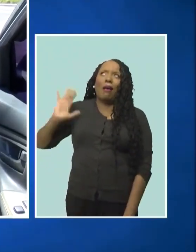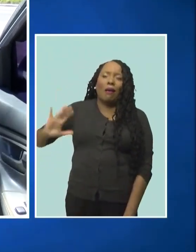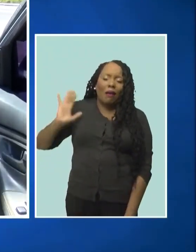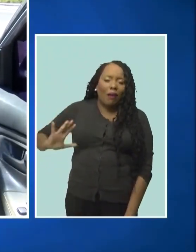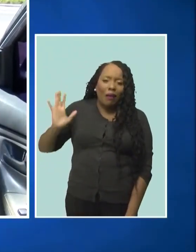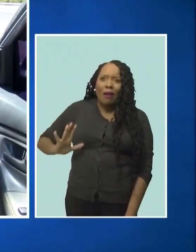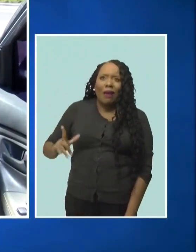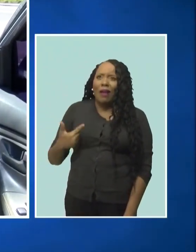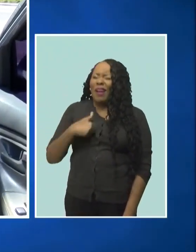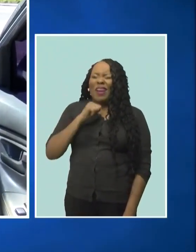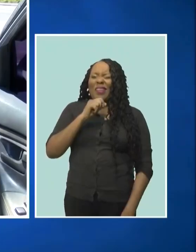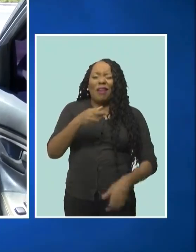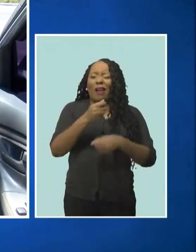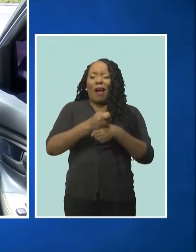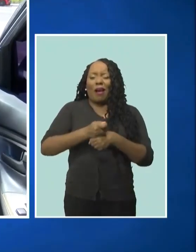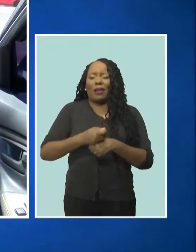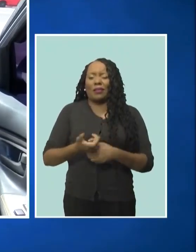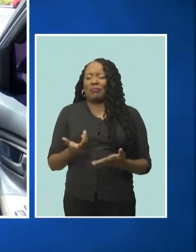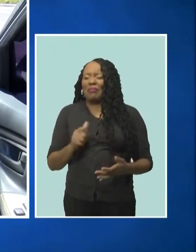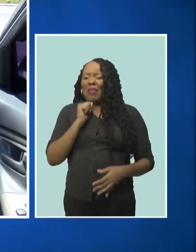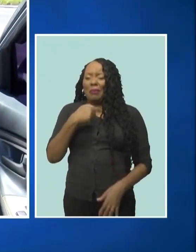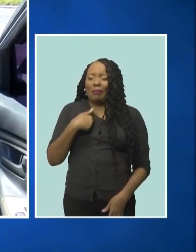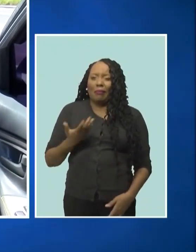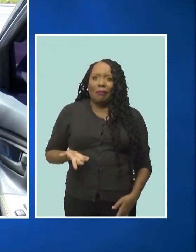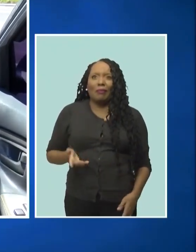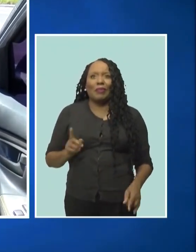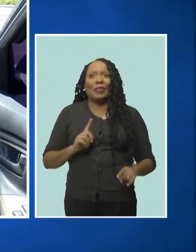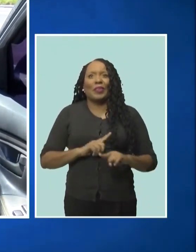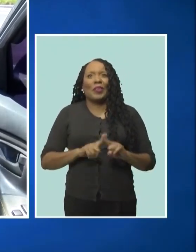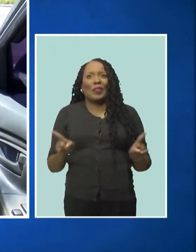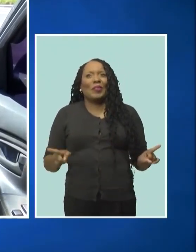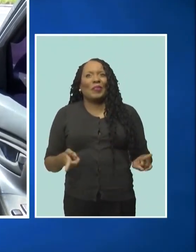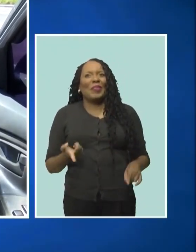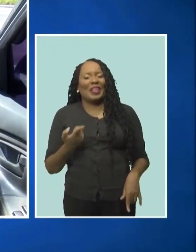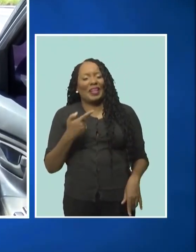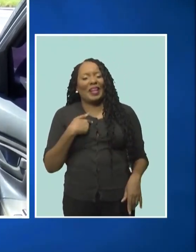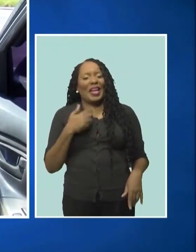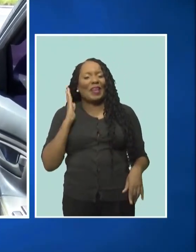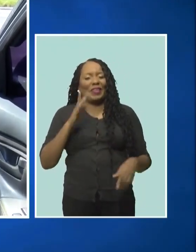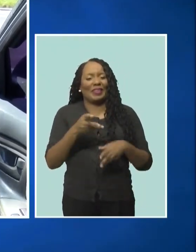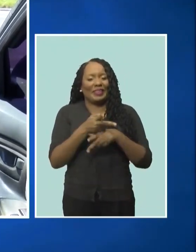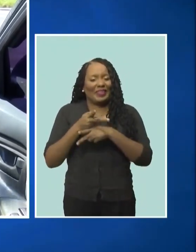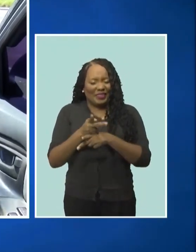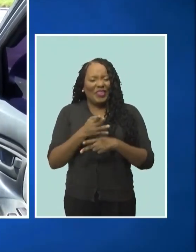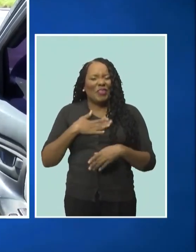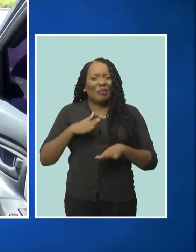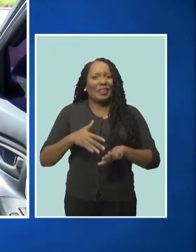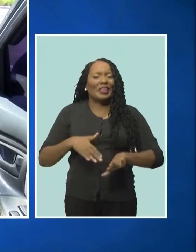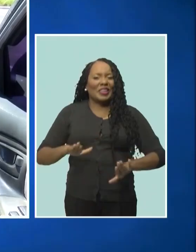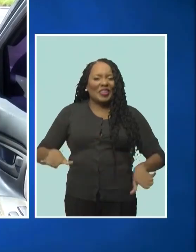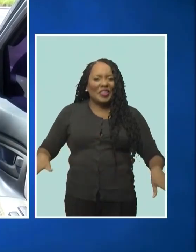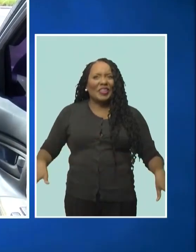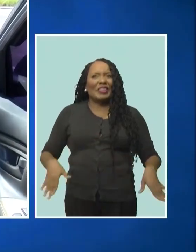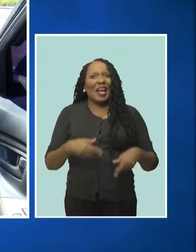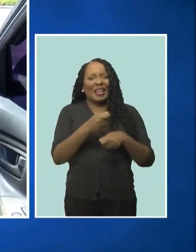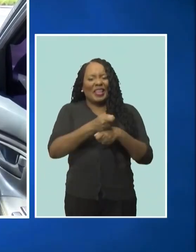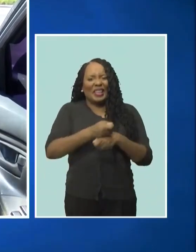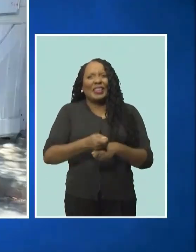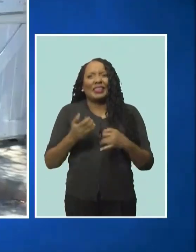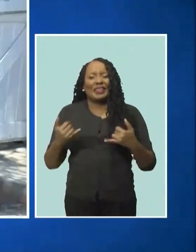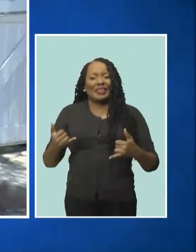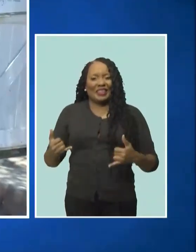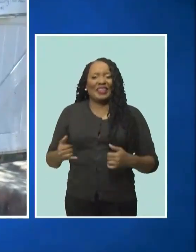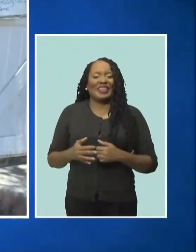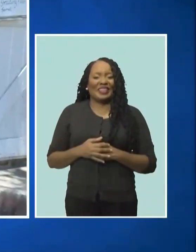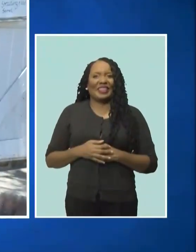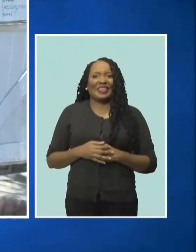a kite boy, but as a daddy's boy, you know, they gotta take care of the kids and they fly enough kites today.